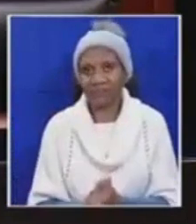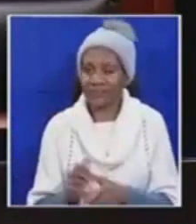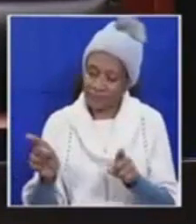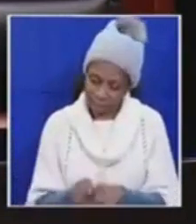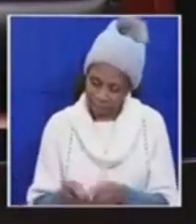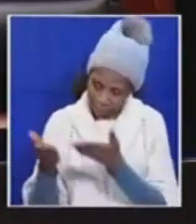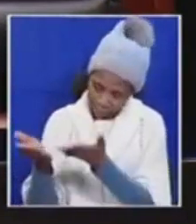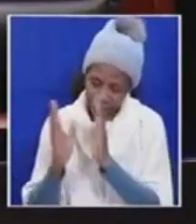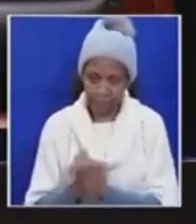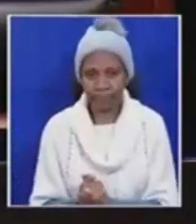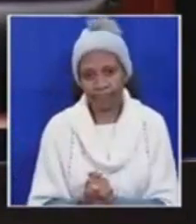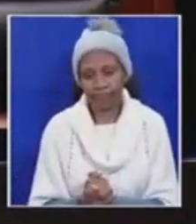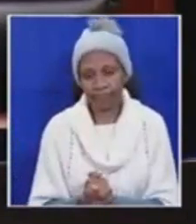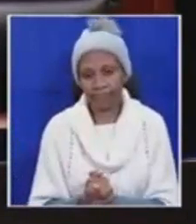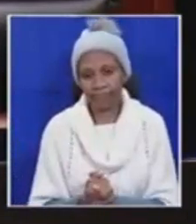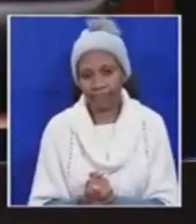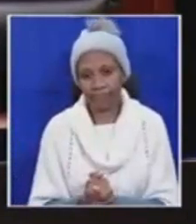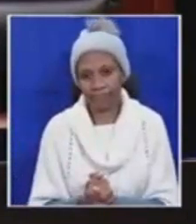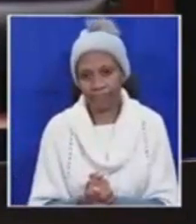yourself has made